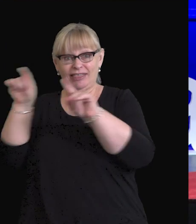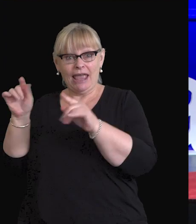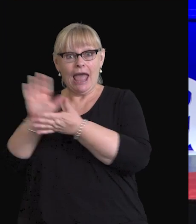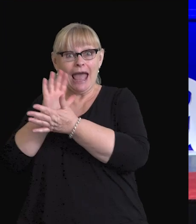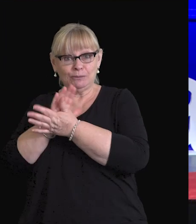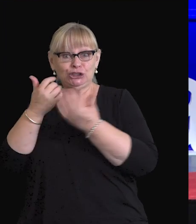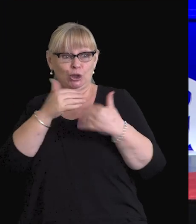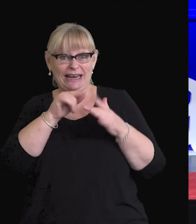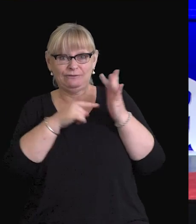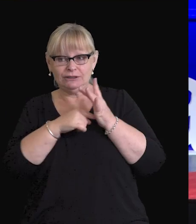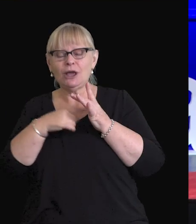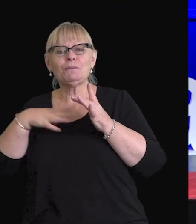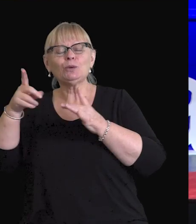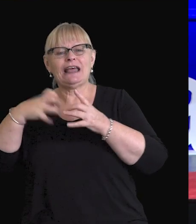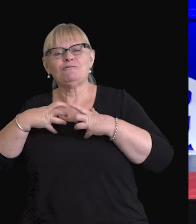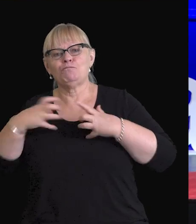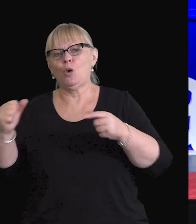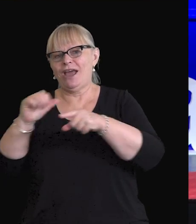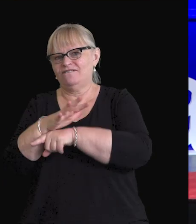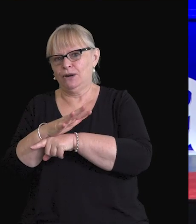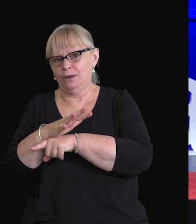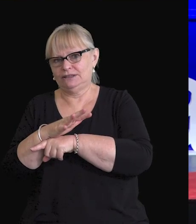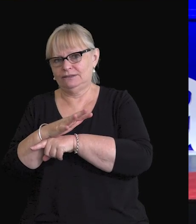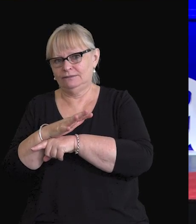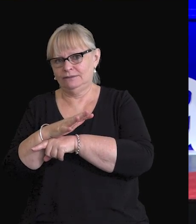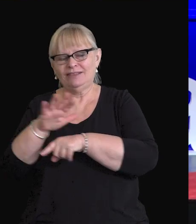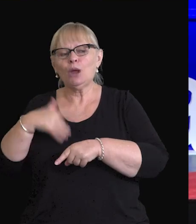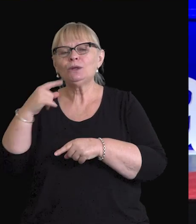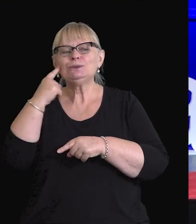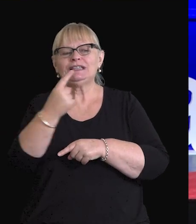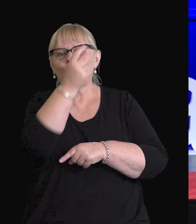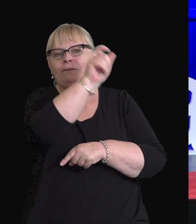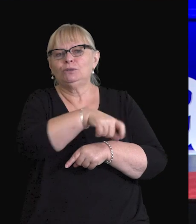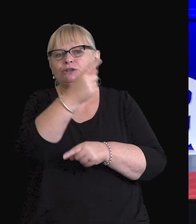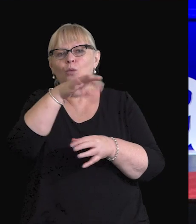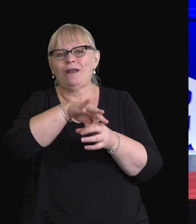happy to wield greater influence than one person, one vote.